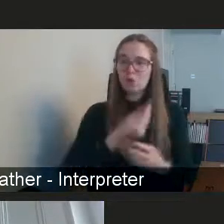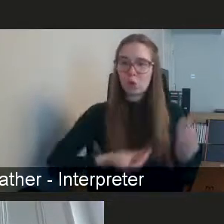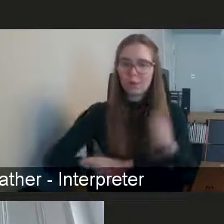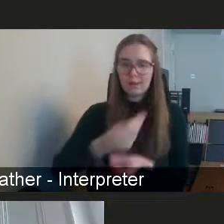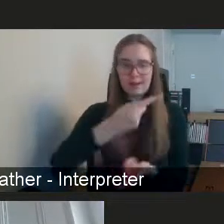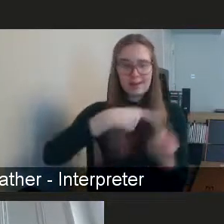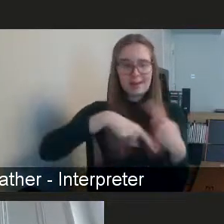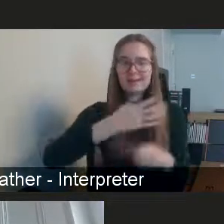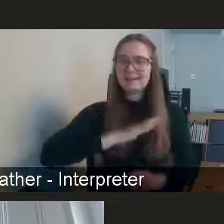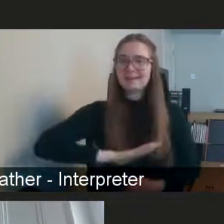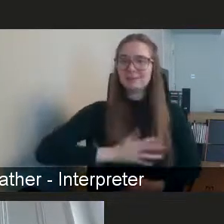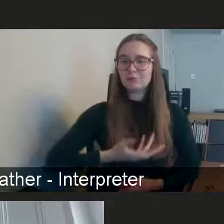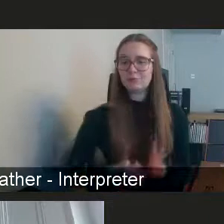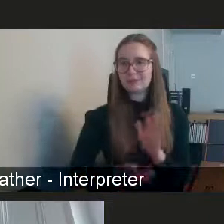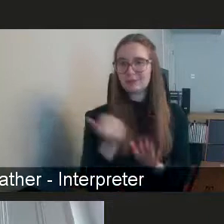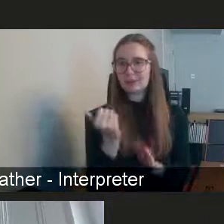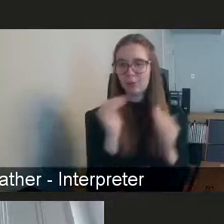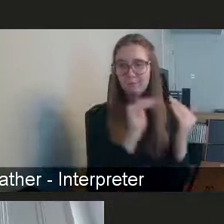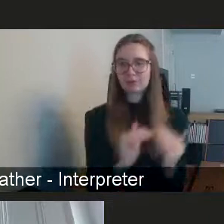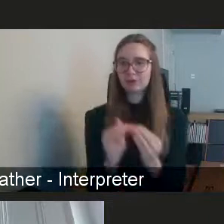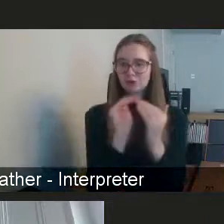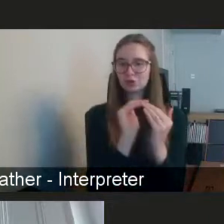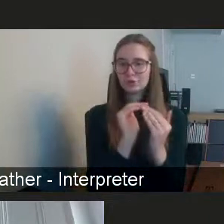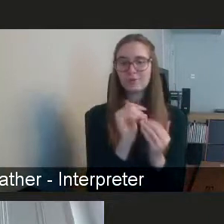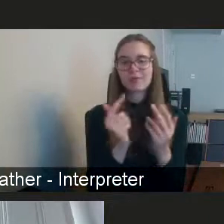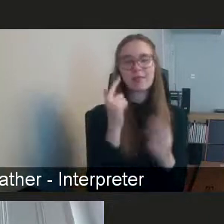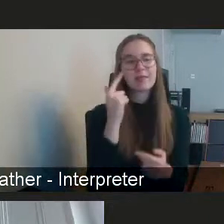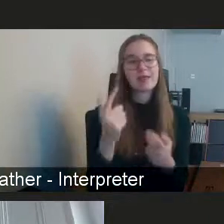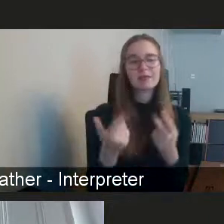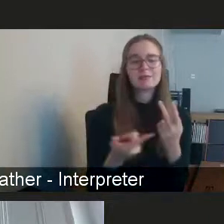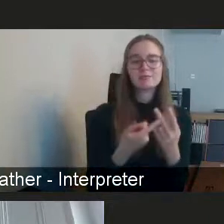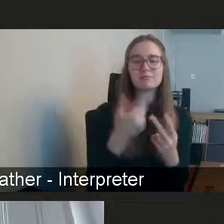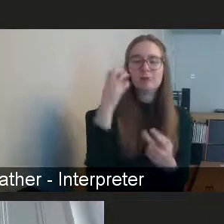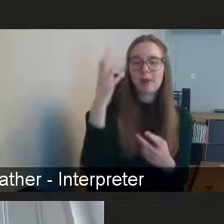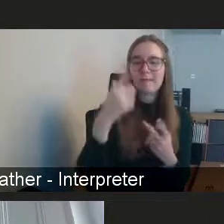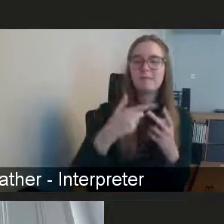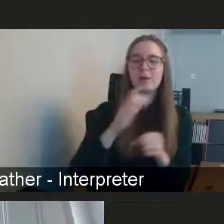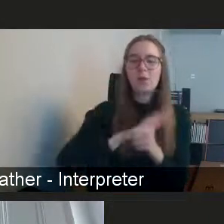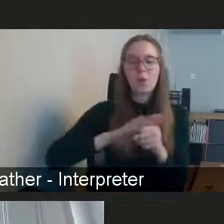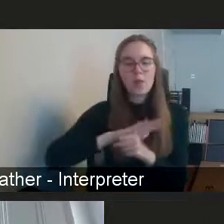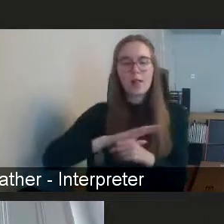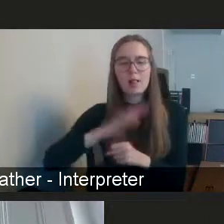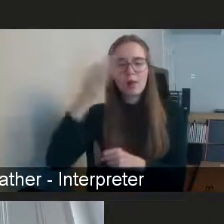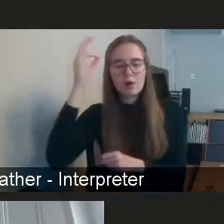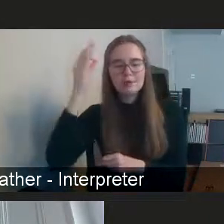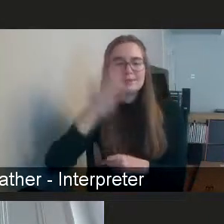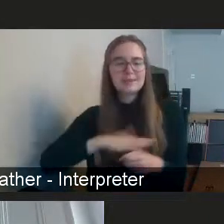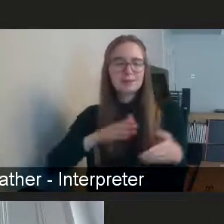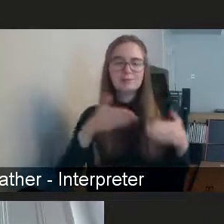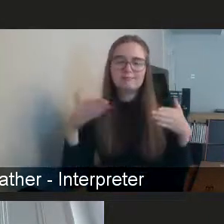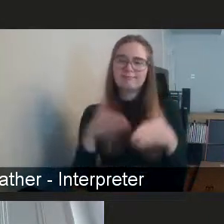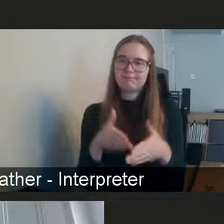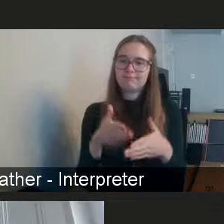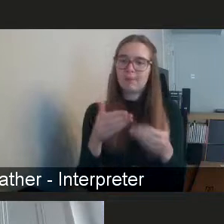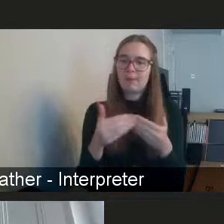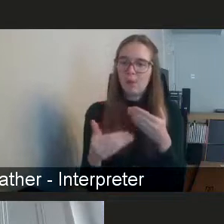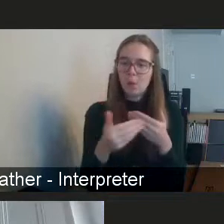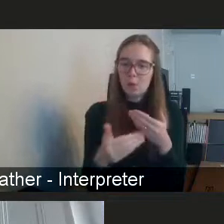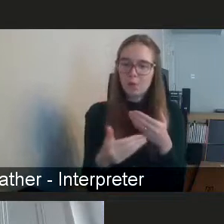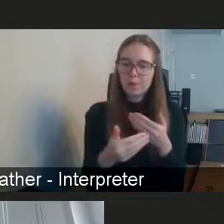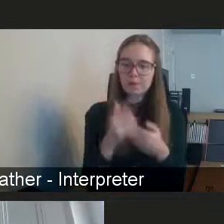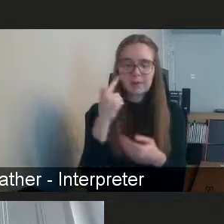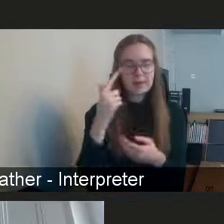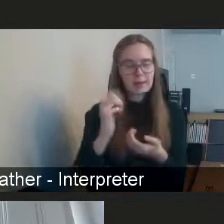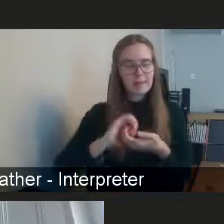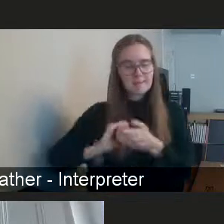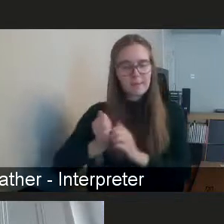So I think cities and other local authorities need to be driving that agenda. I think partnerships between different levels